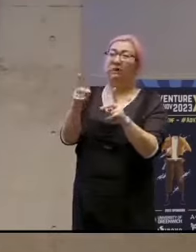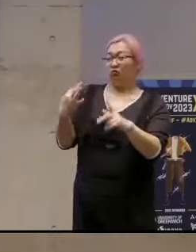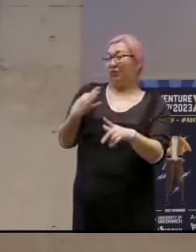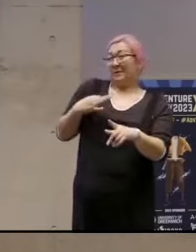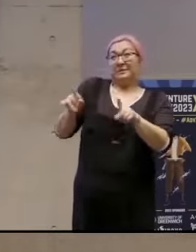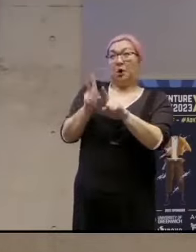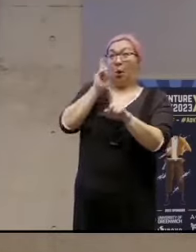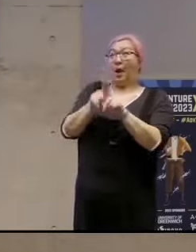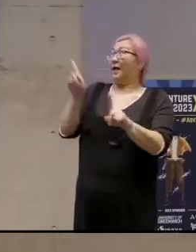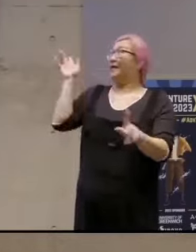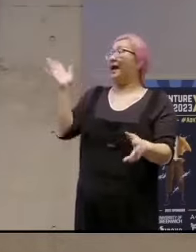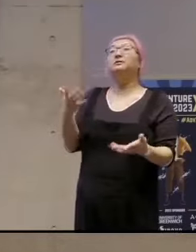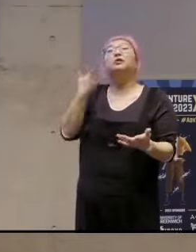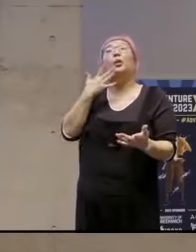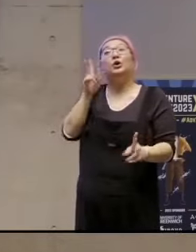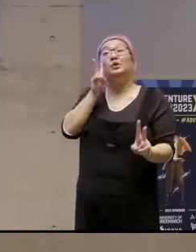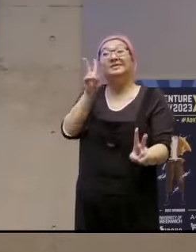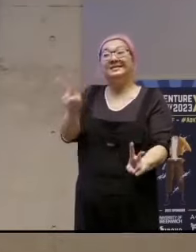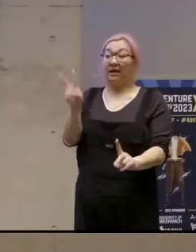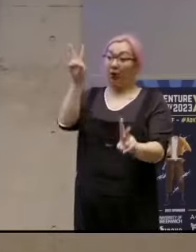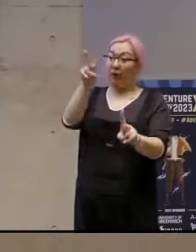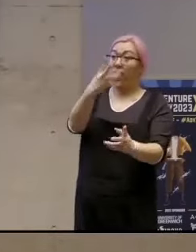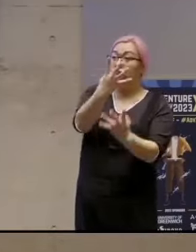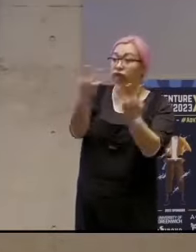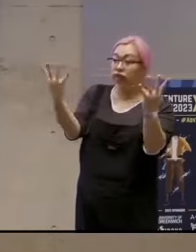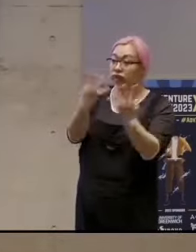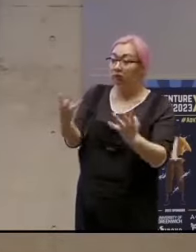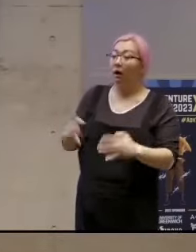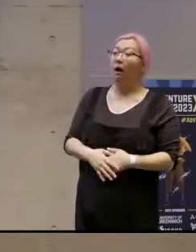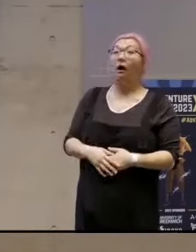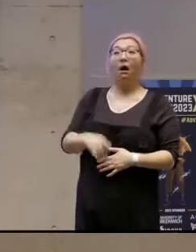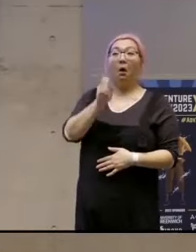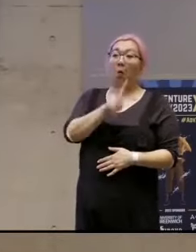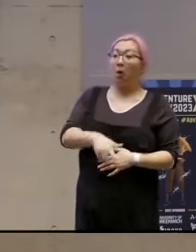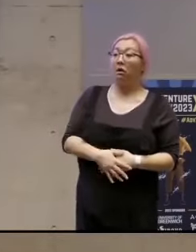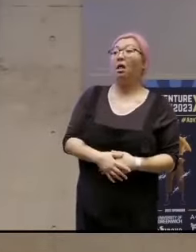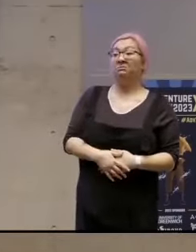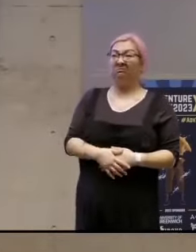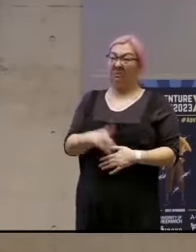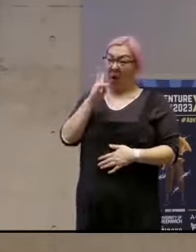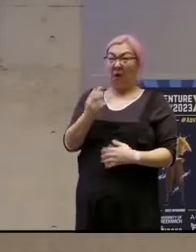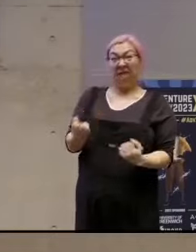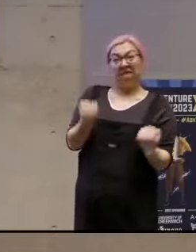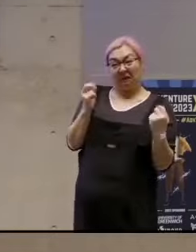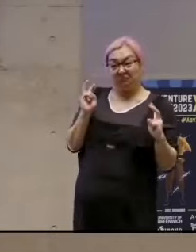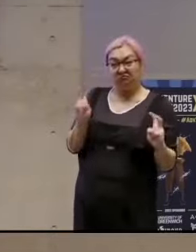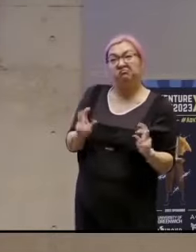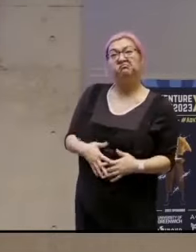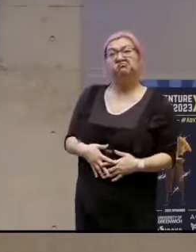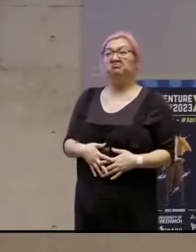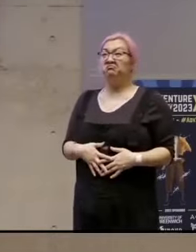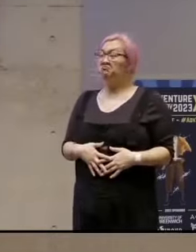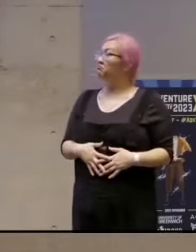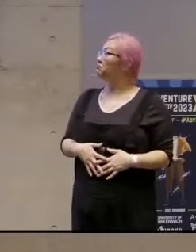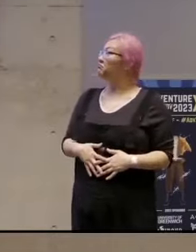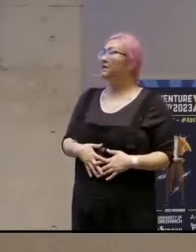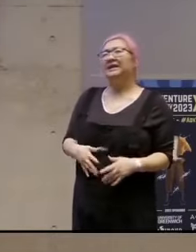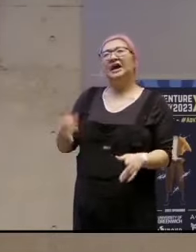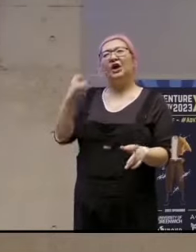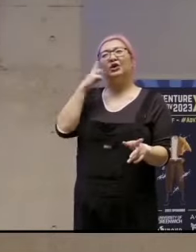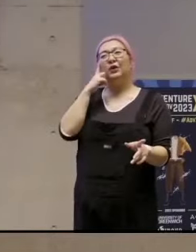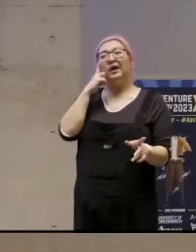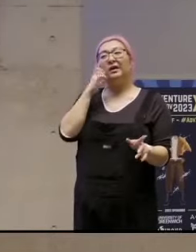cool. These like warrior women, they really existed and they look badass. And so you decide that maybe they